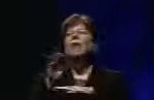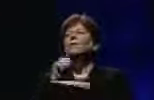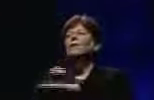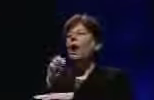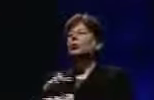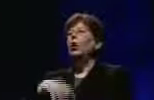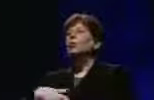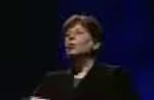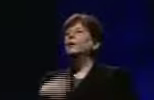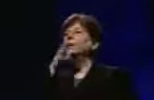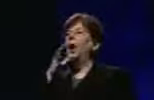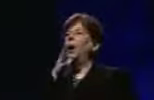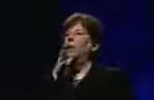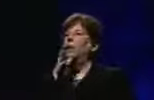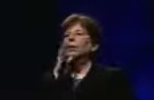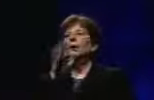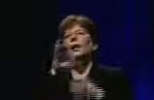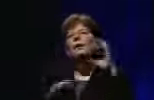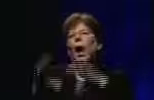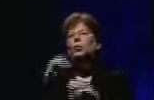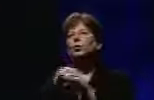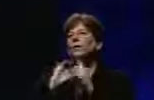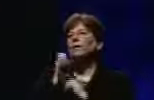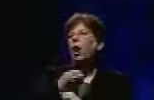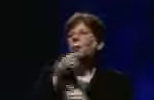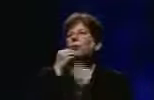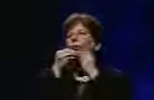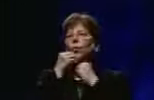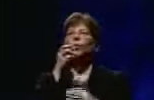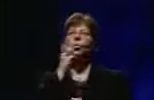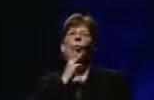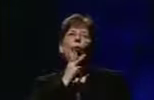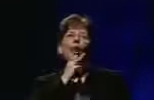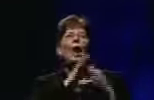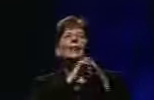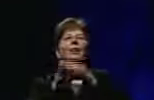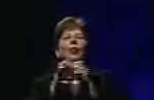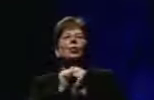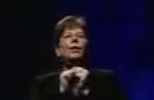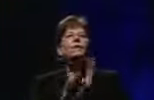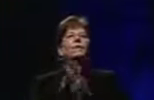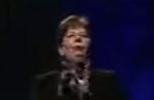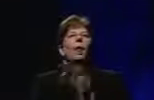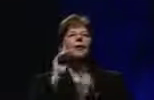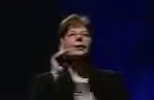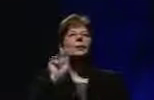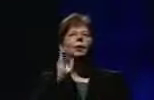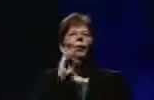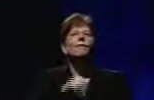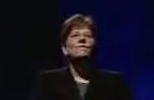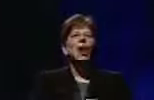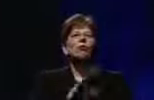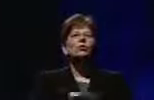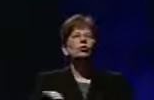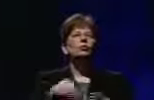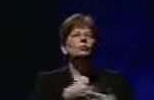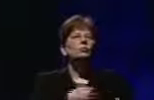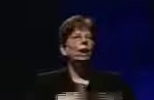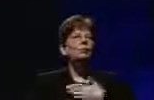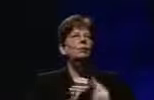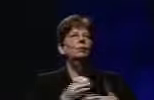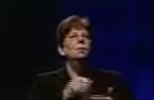certain chemicals in the environment, in the food, in the water, are linked to developmental disabilities that will affect her child before he